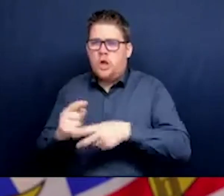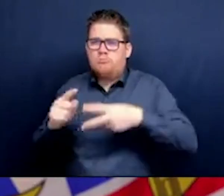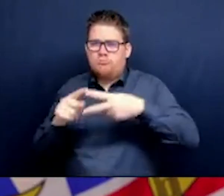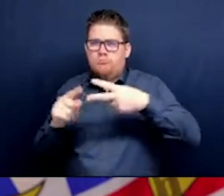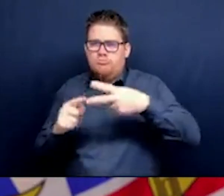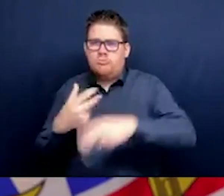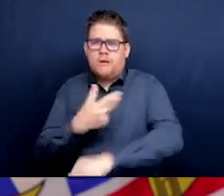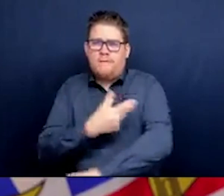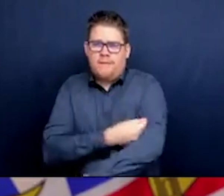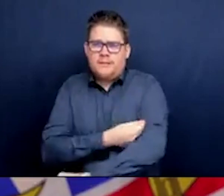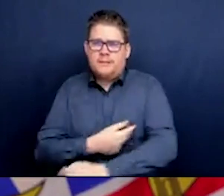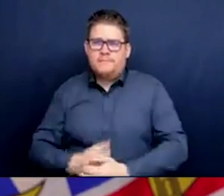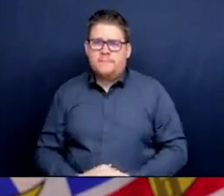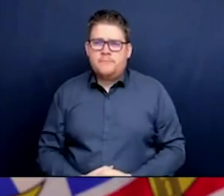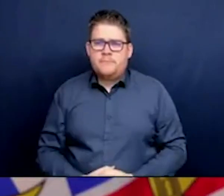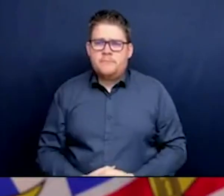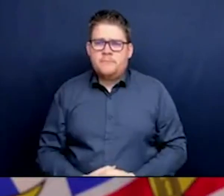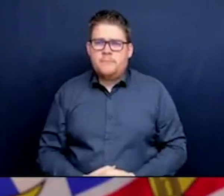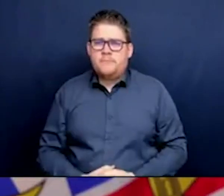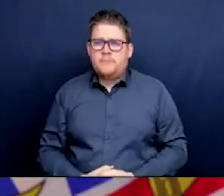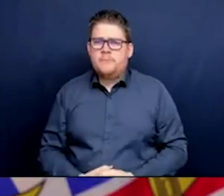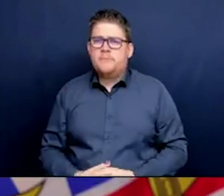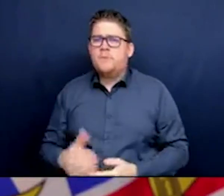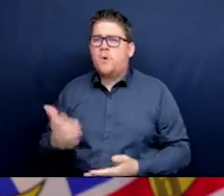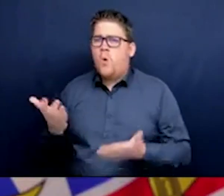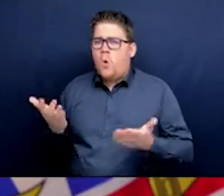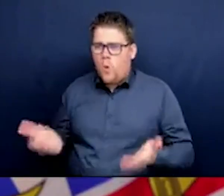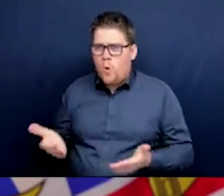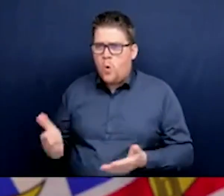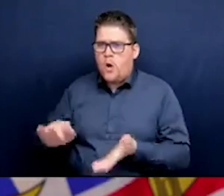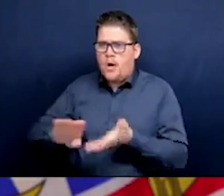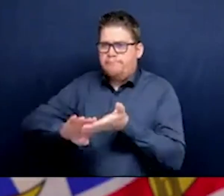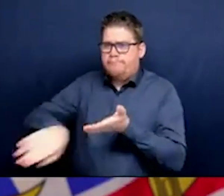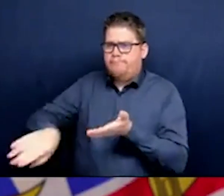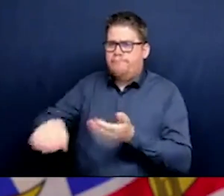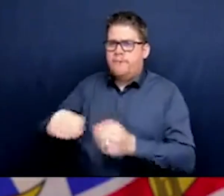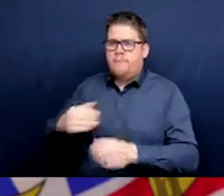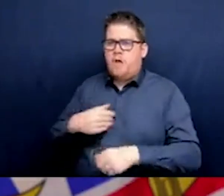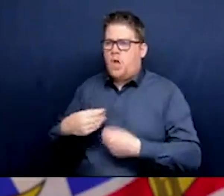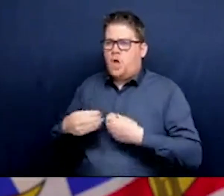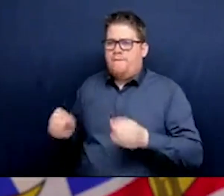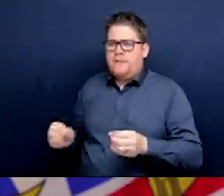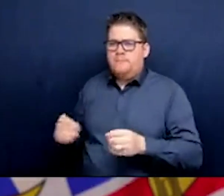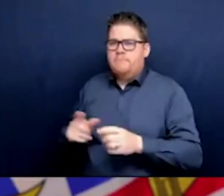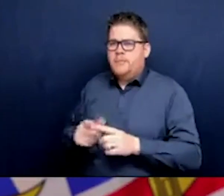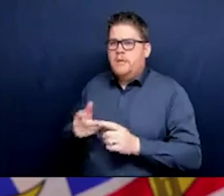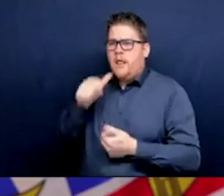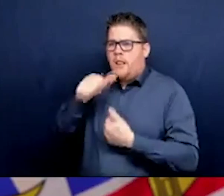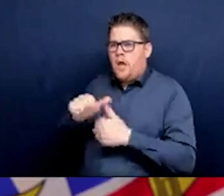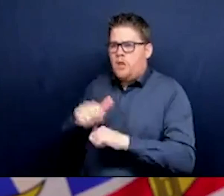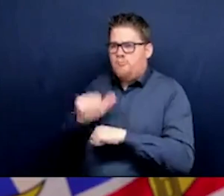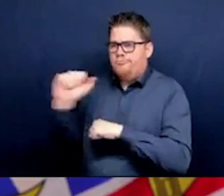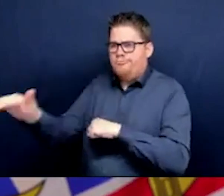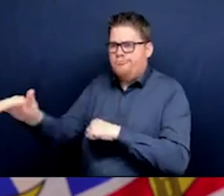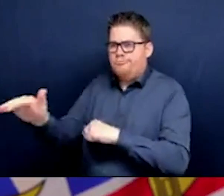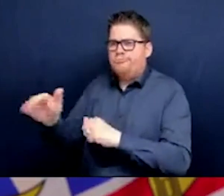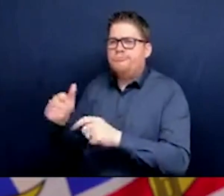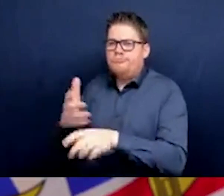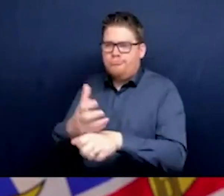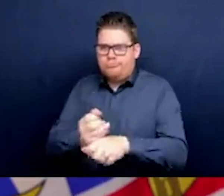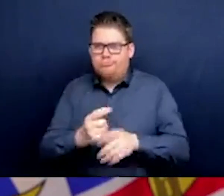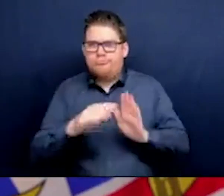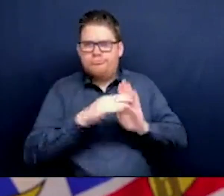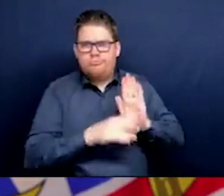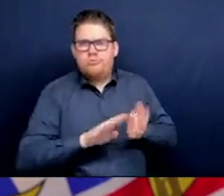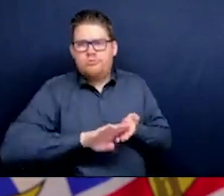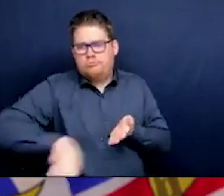medical exemption from my office as of April 25th. So as the Minister indicated, we